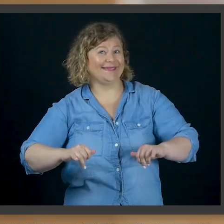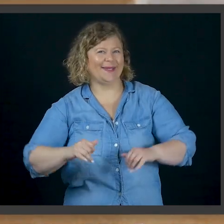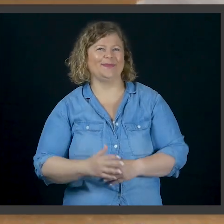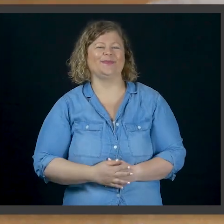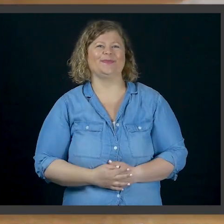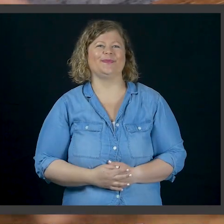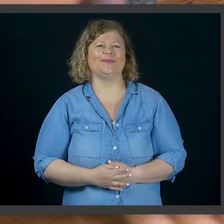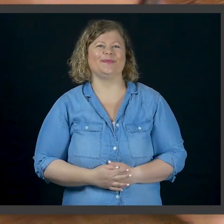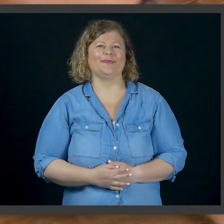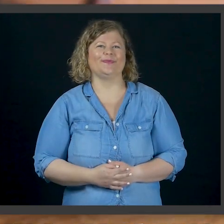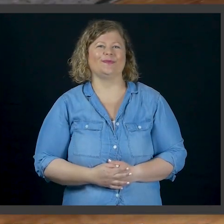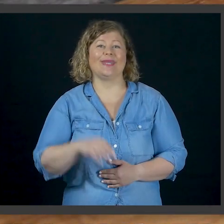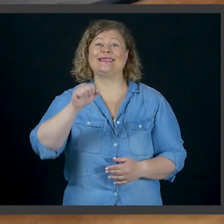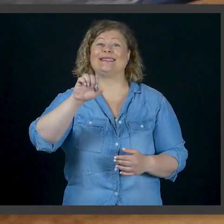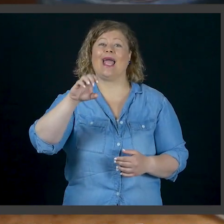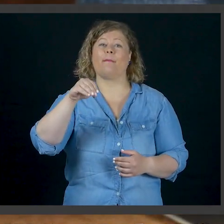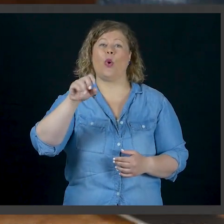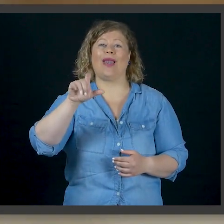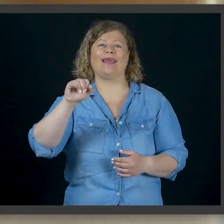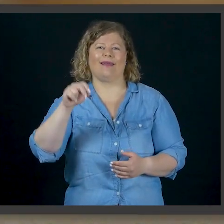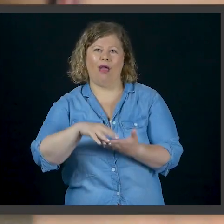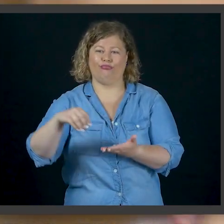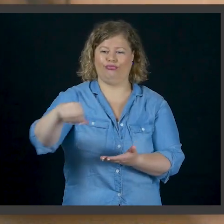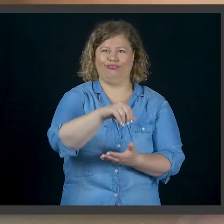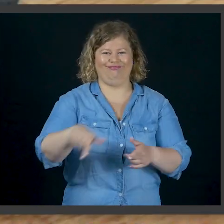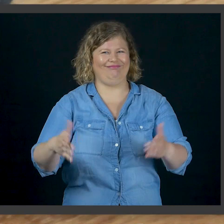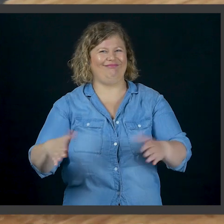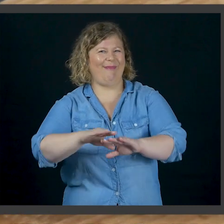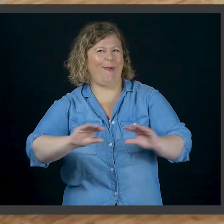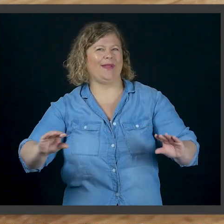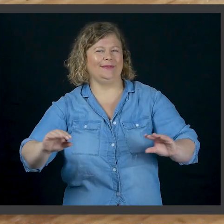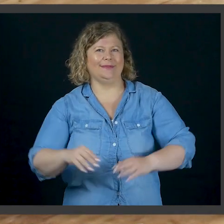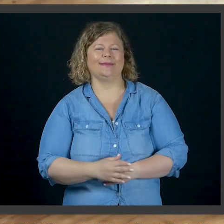our pizza. Sprinkle some semolina onto a cutting board.